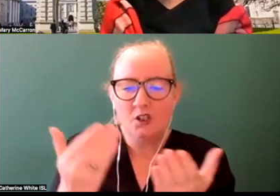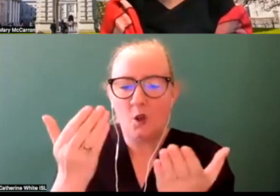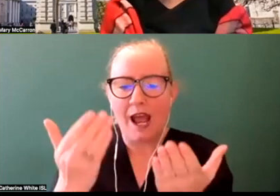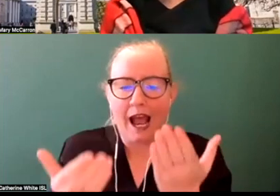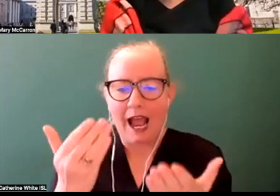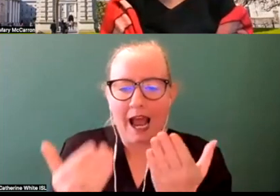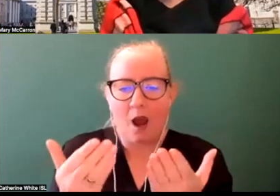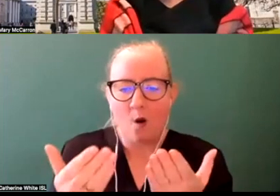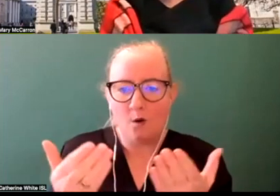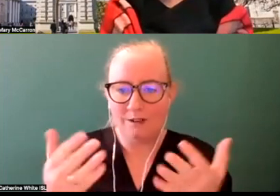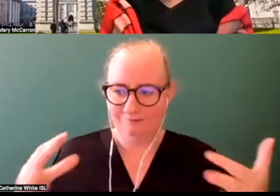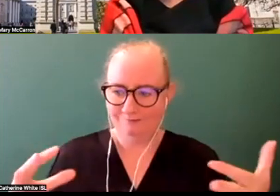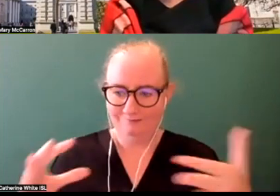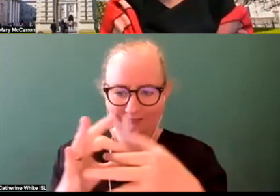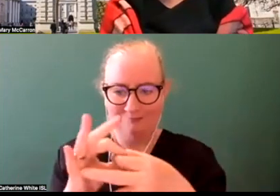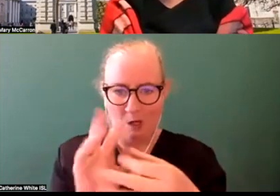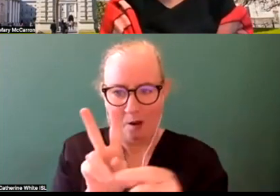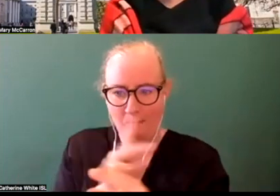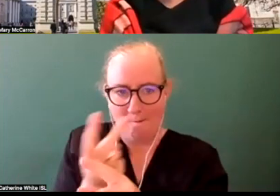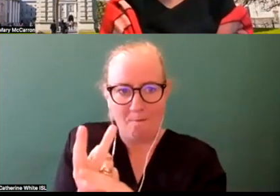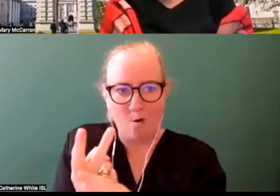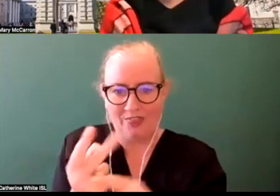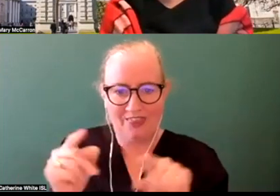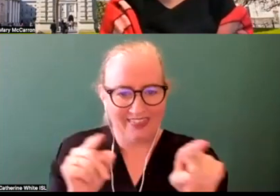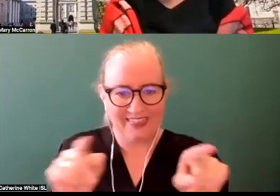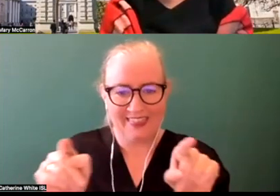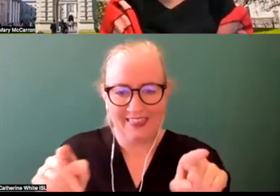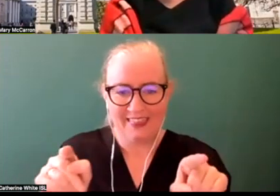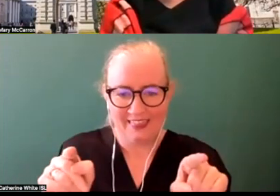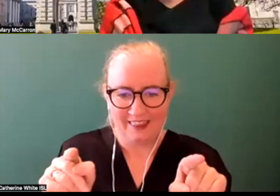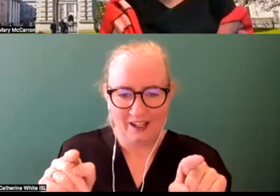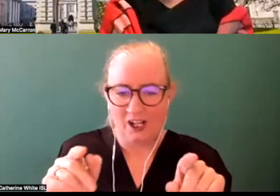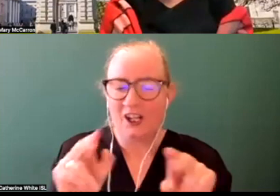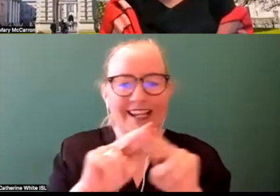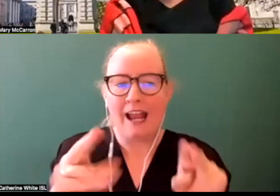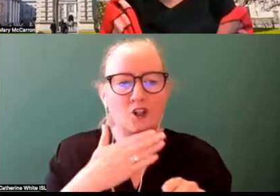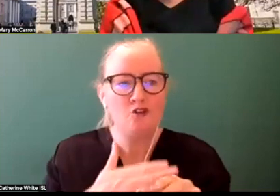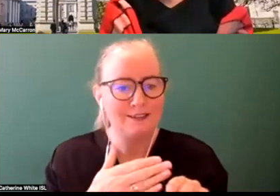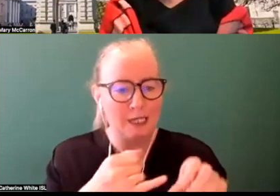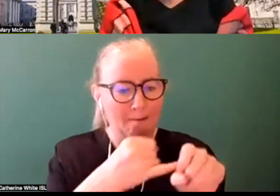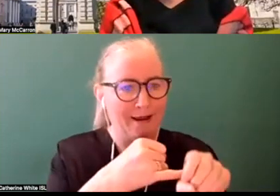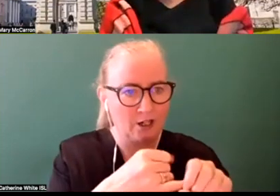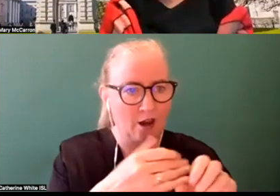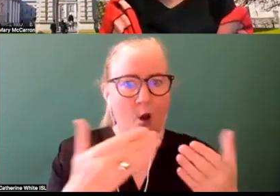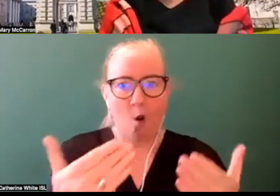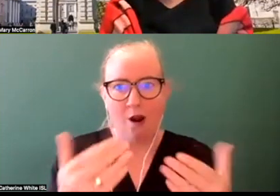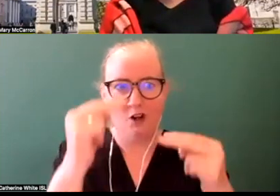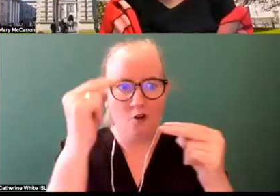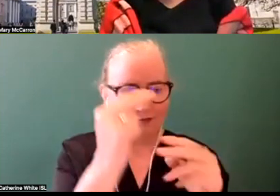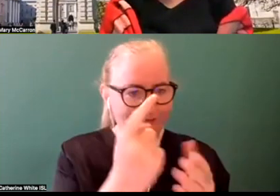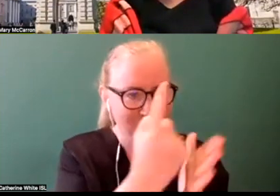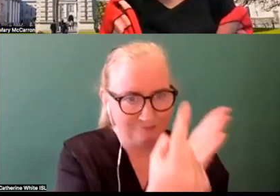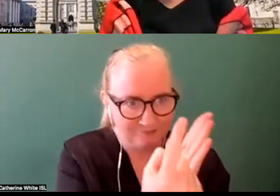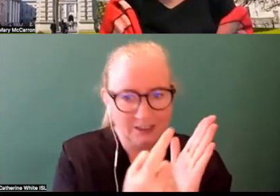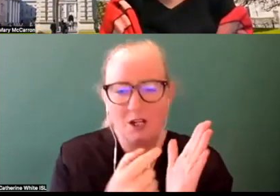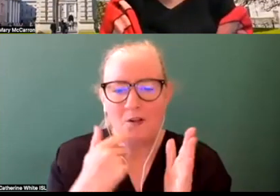merge both of them? That you can't, you know, it doesn't always work that you just purely have a medical or a nursing model, or that you